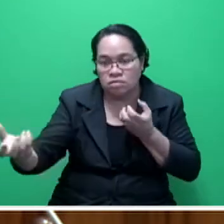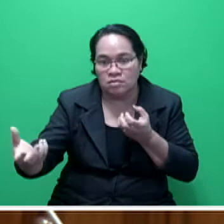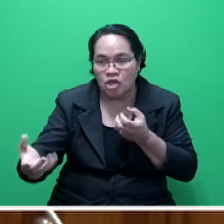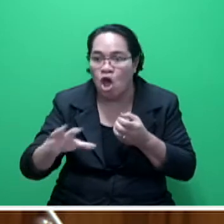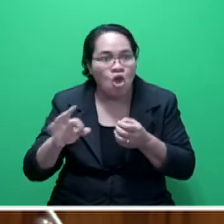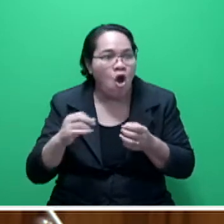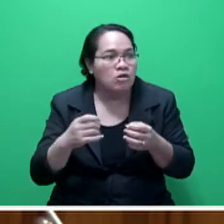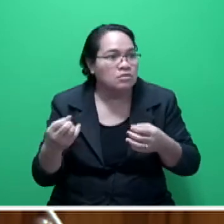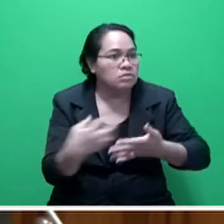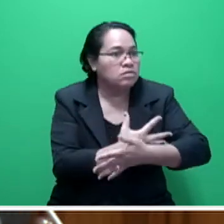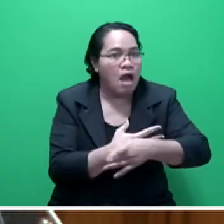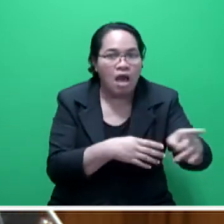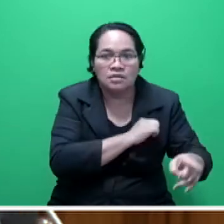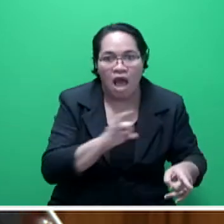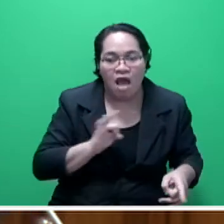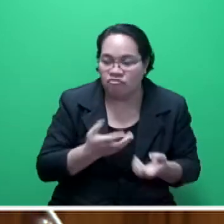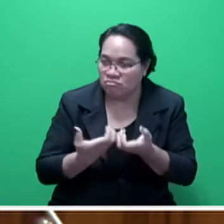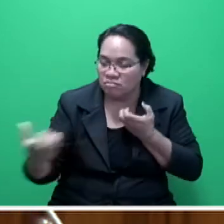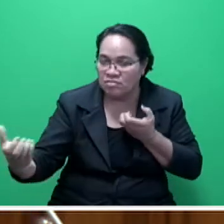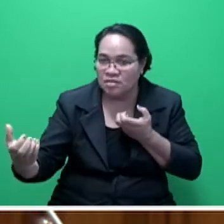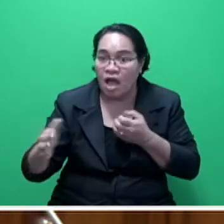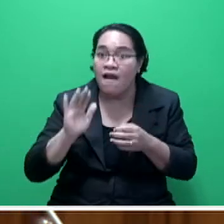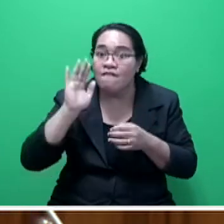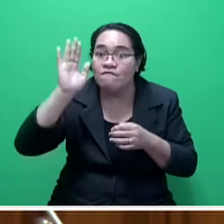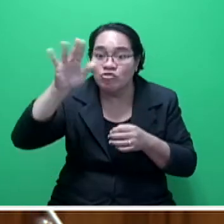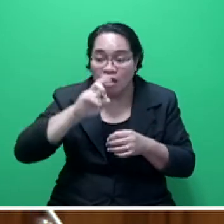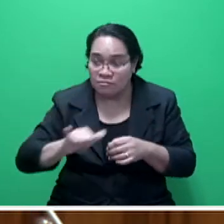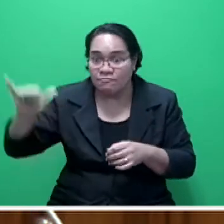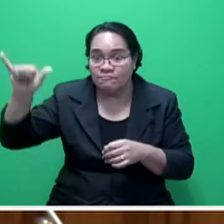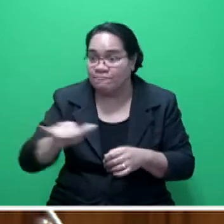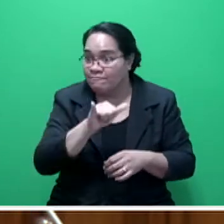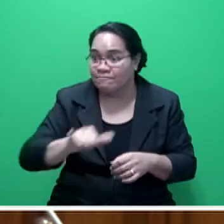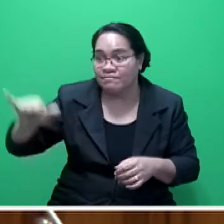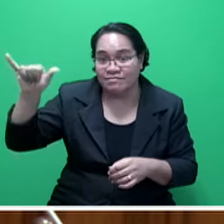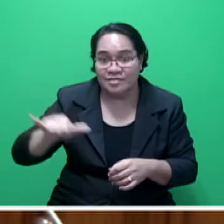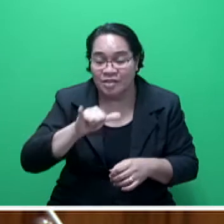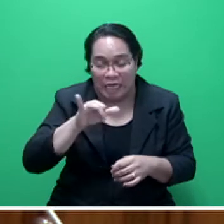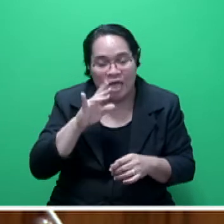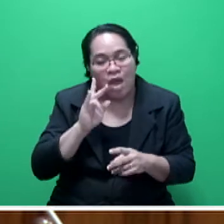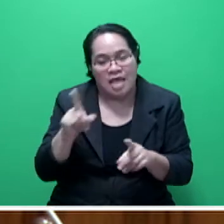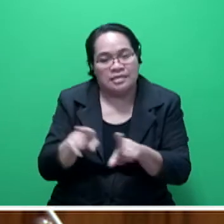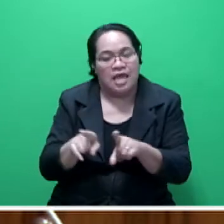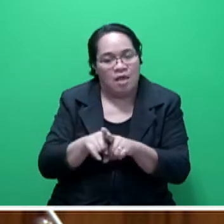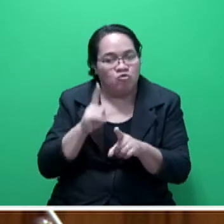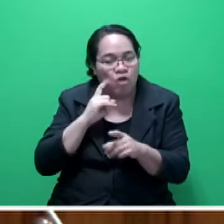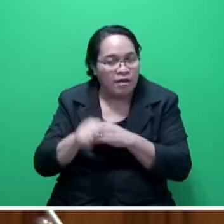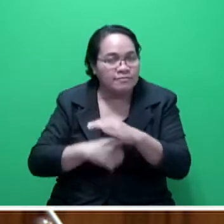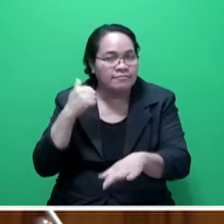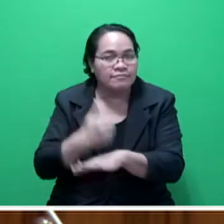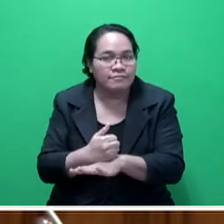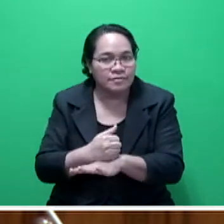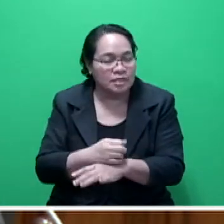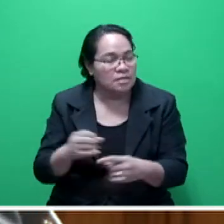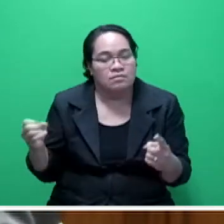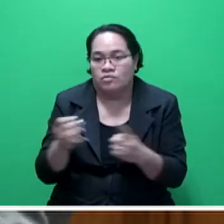health staff to the ship. Future travel bubbles and increased sea movement, this will become a